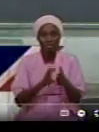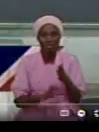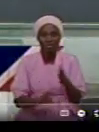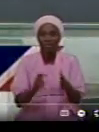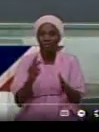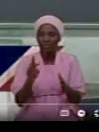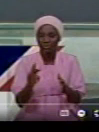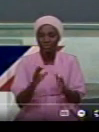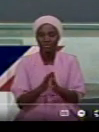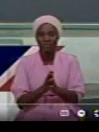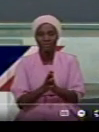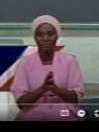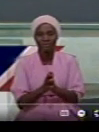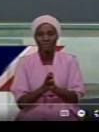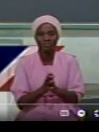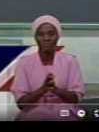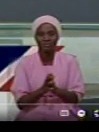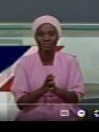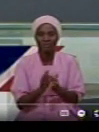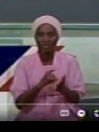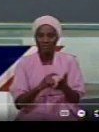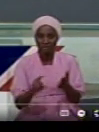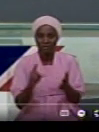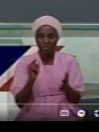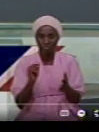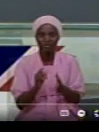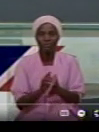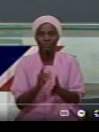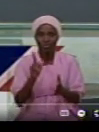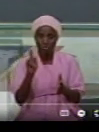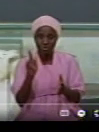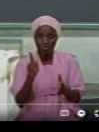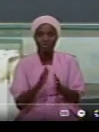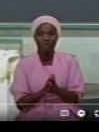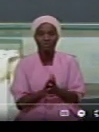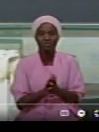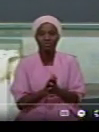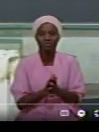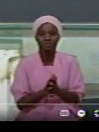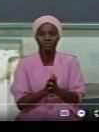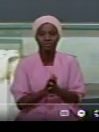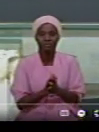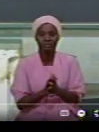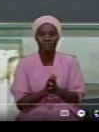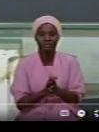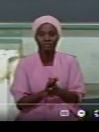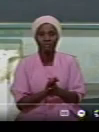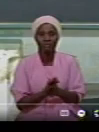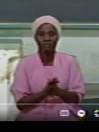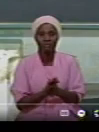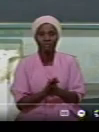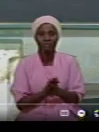2, verse 21. James chapter 2,